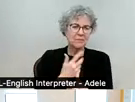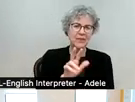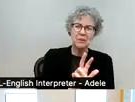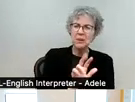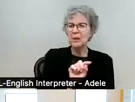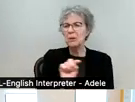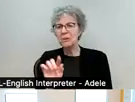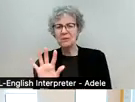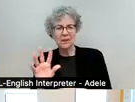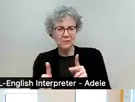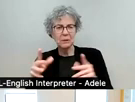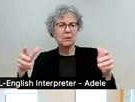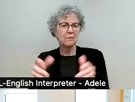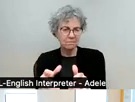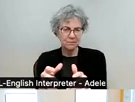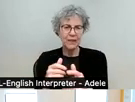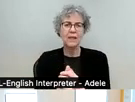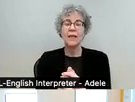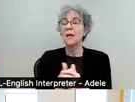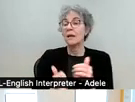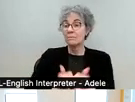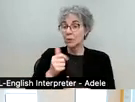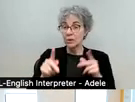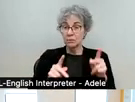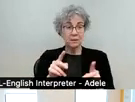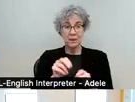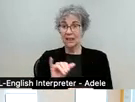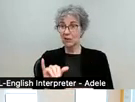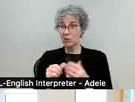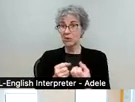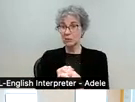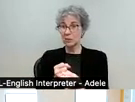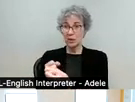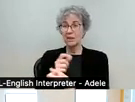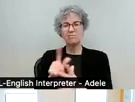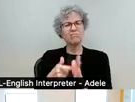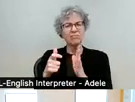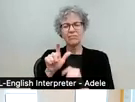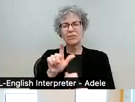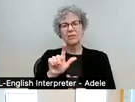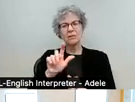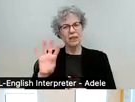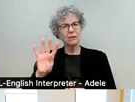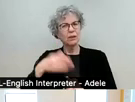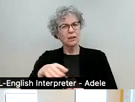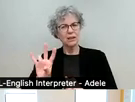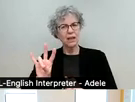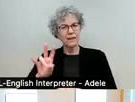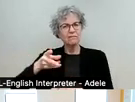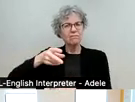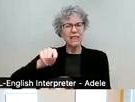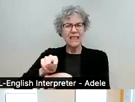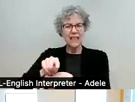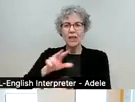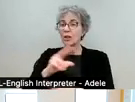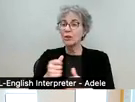people might live together. Most of the people in those supports require 24/7 care. So our sense is that most of the people